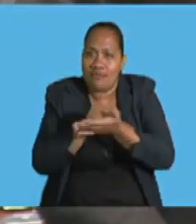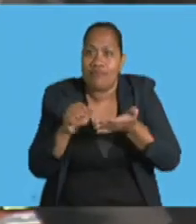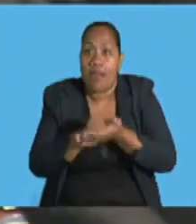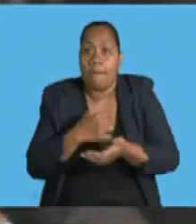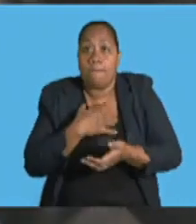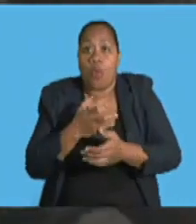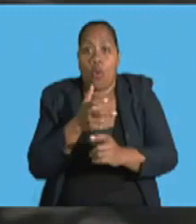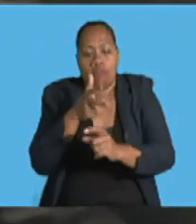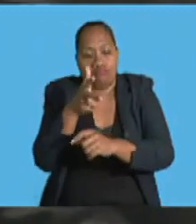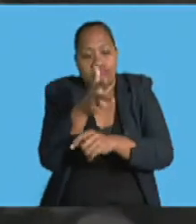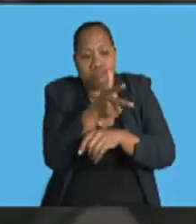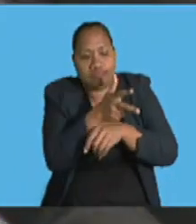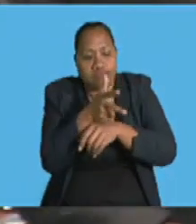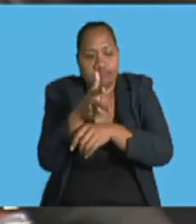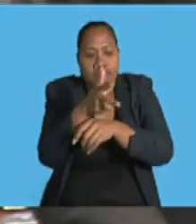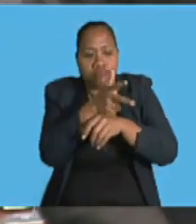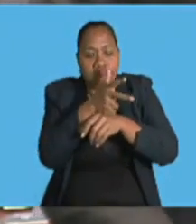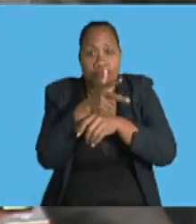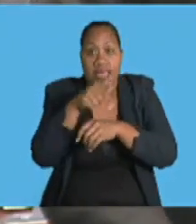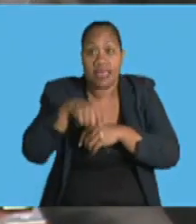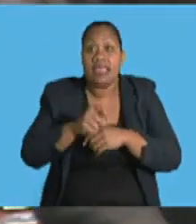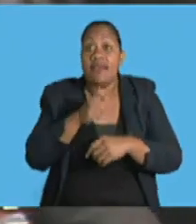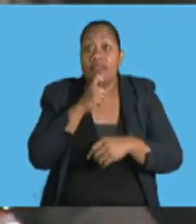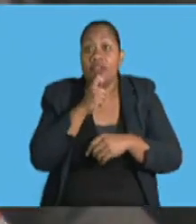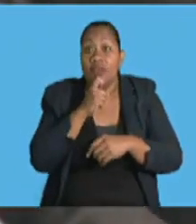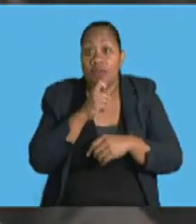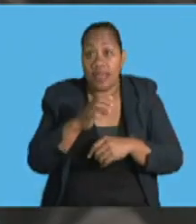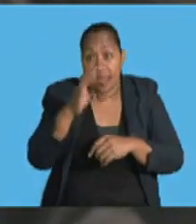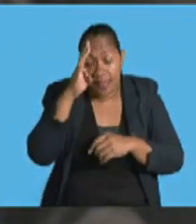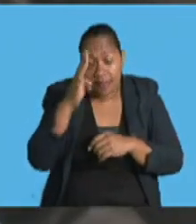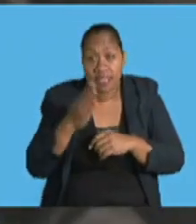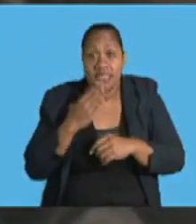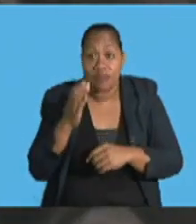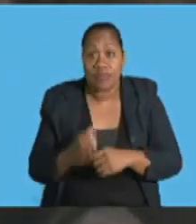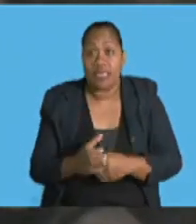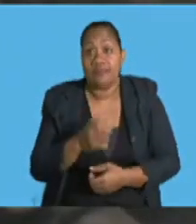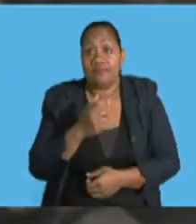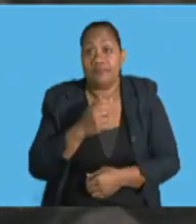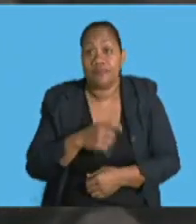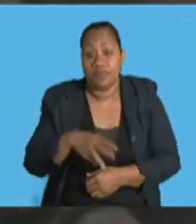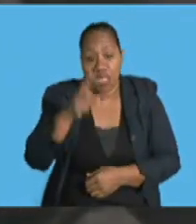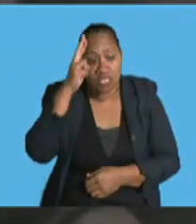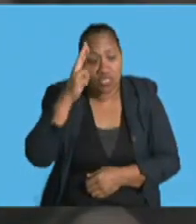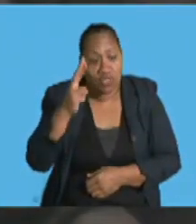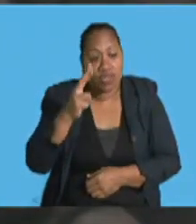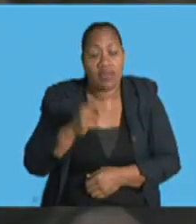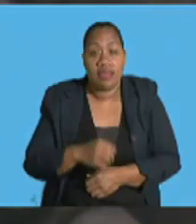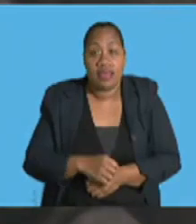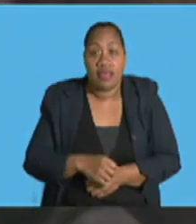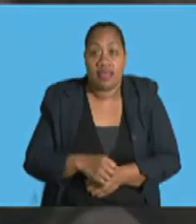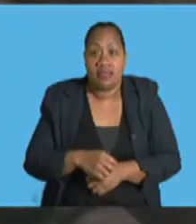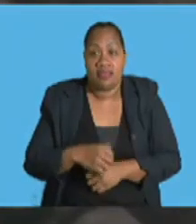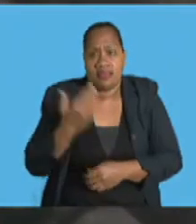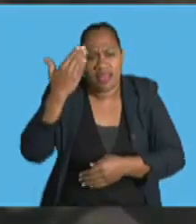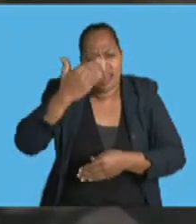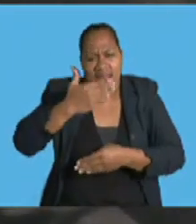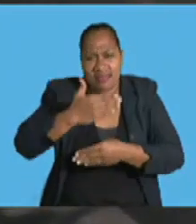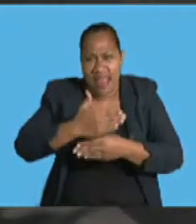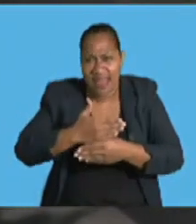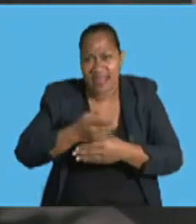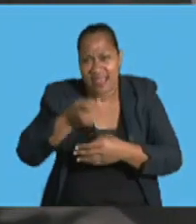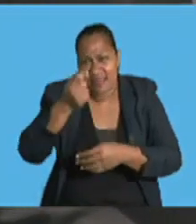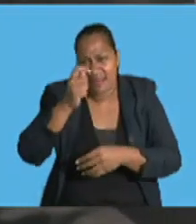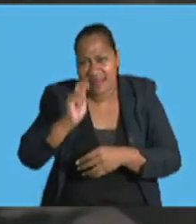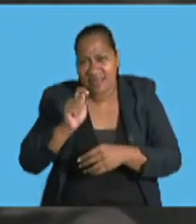cameras. This afternoon, Mr. Speaker, sir, nightclub operators and their security personnel will be called in for a joint